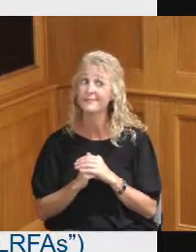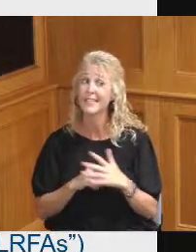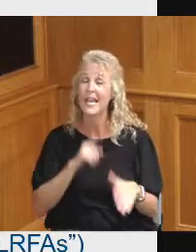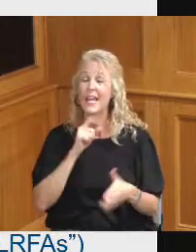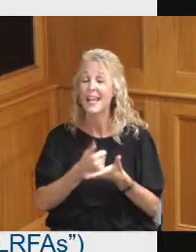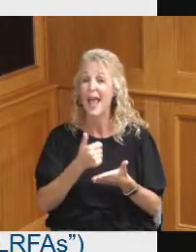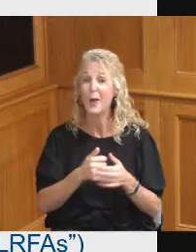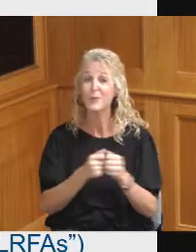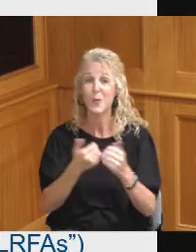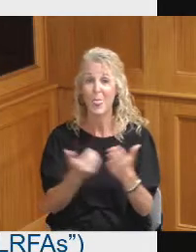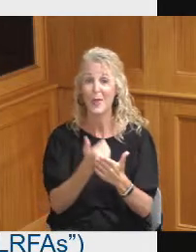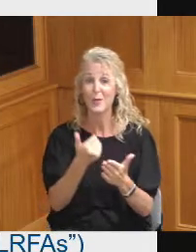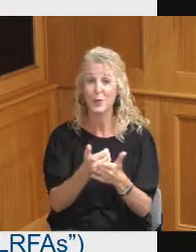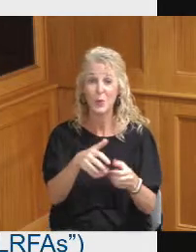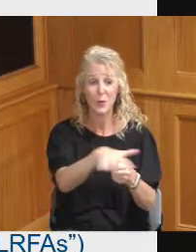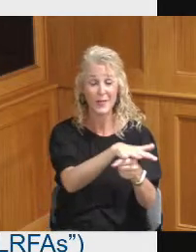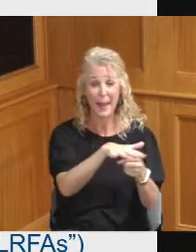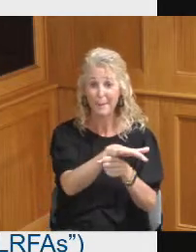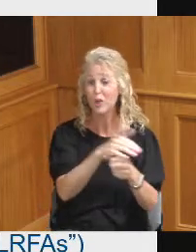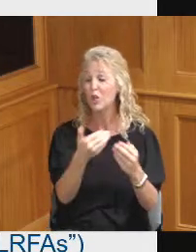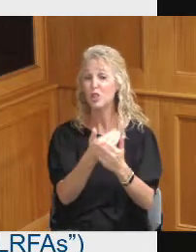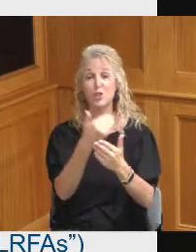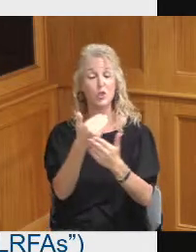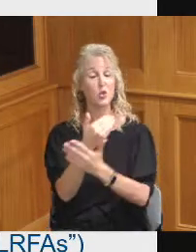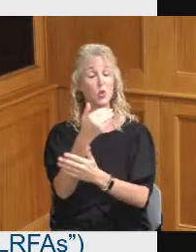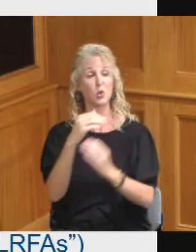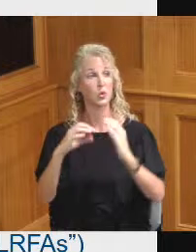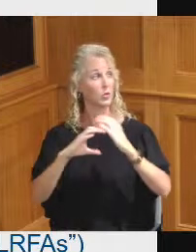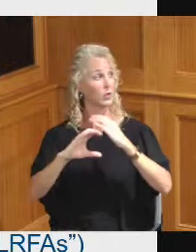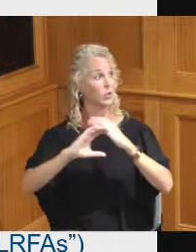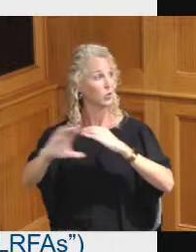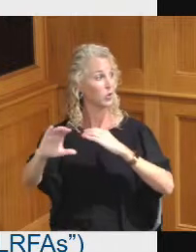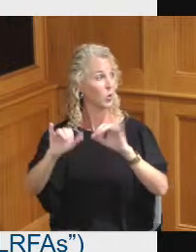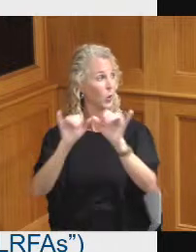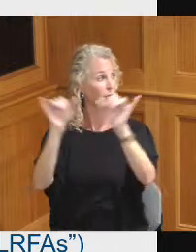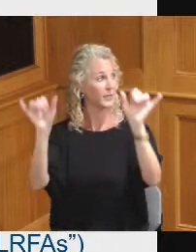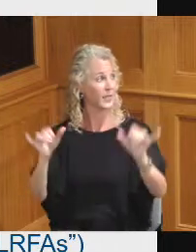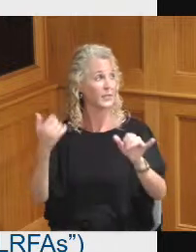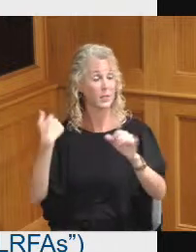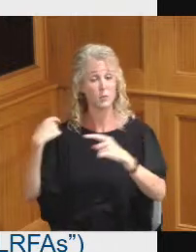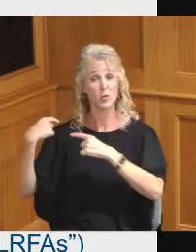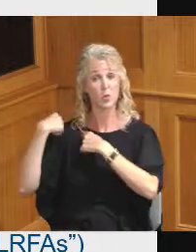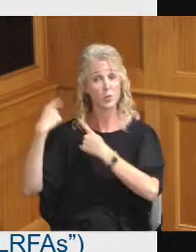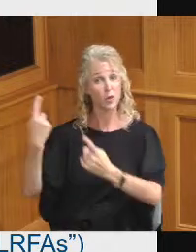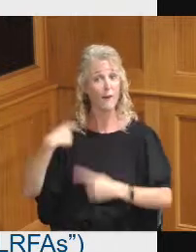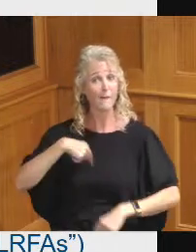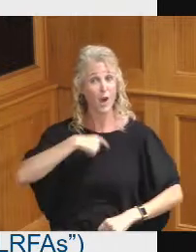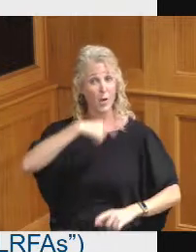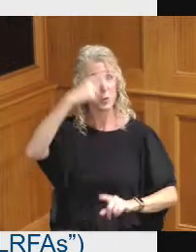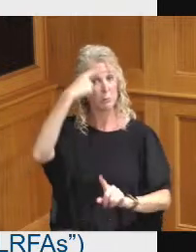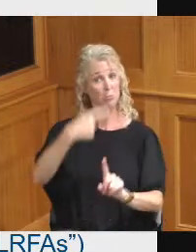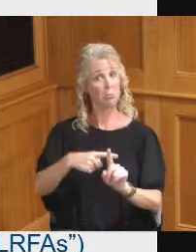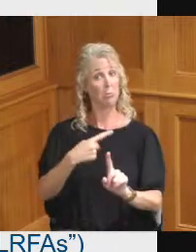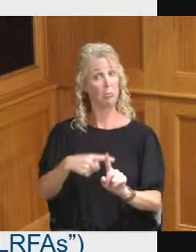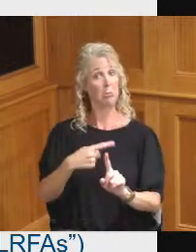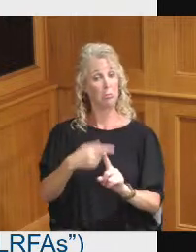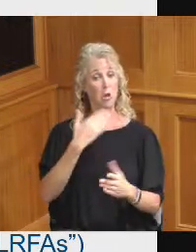redevelopment, and also improving the conditions in our sewer. So we're kind of optimistic that this will be a good